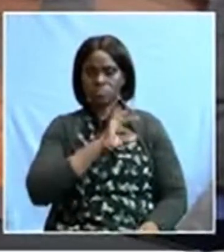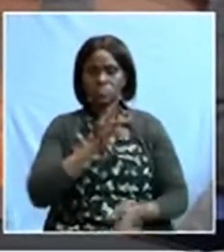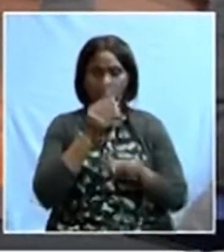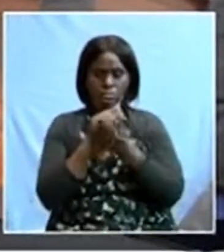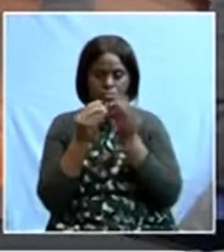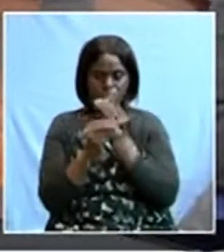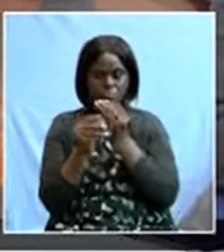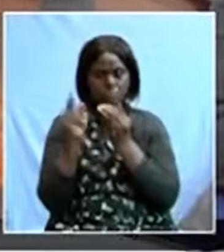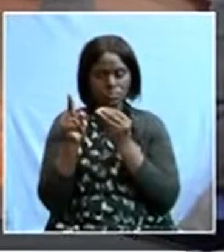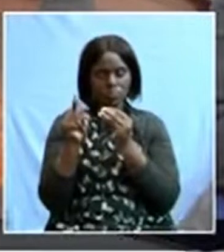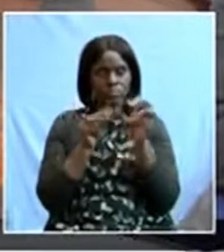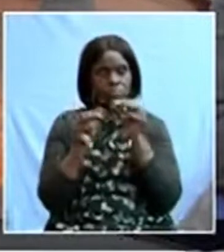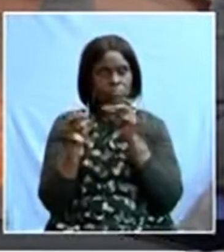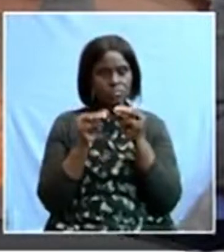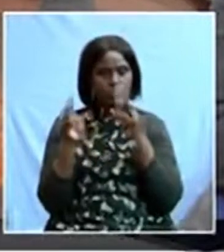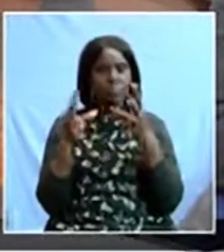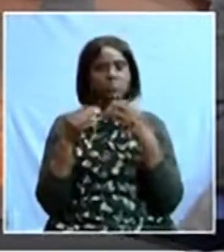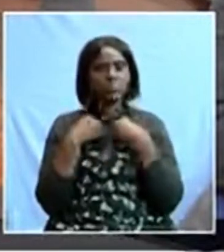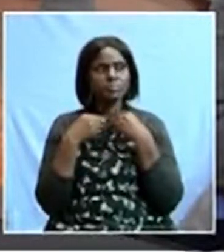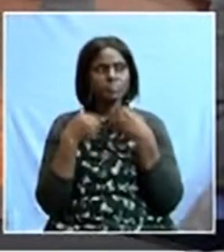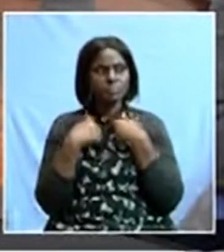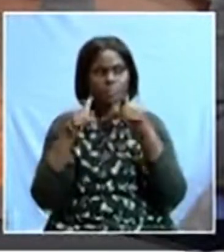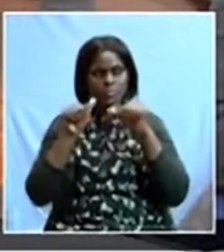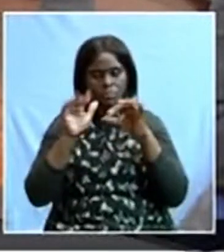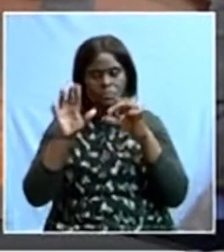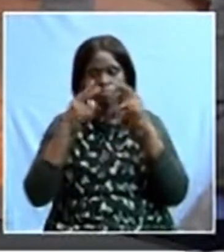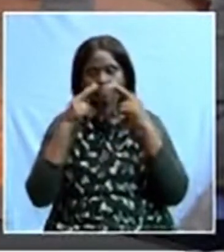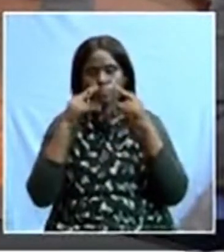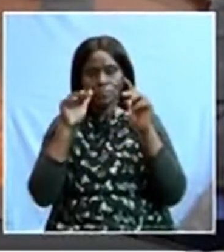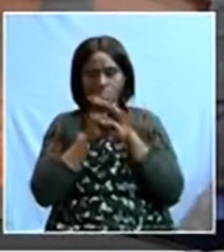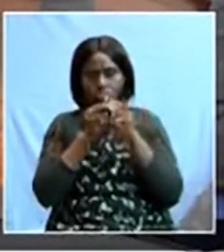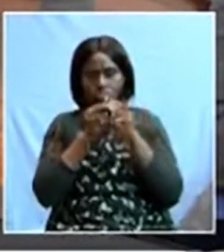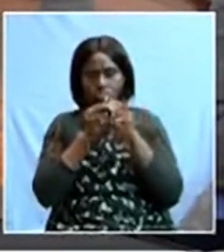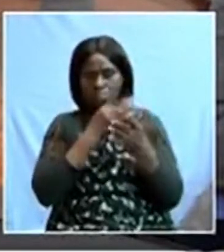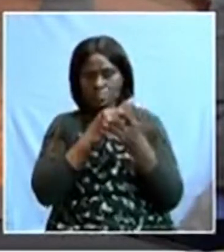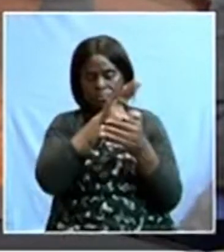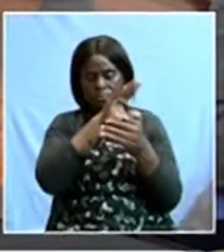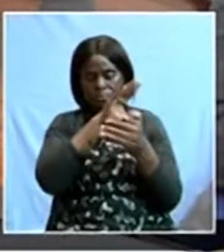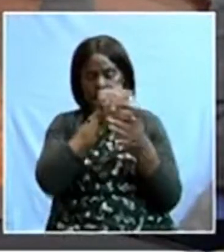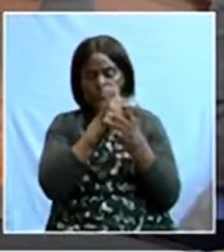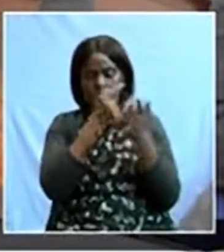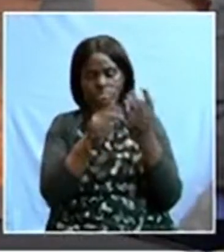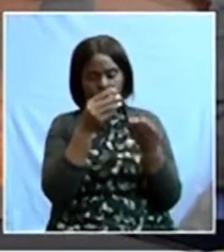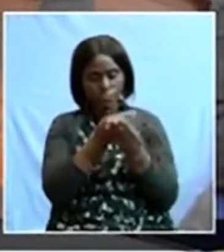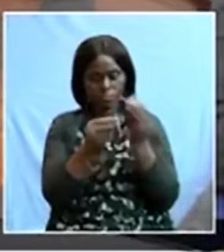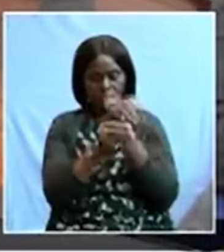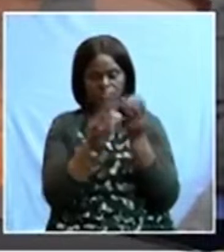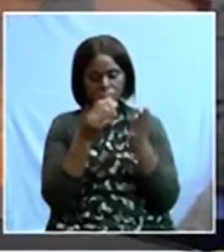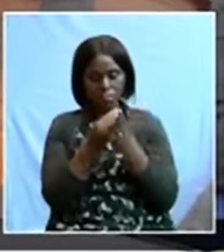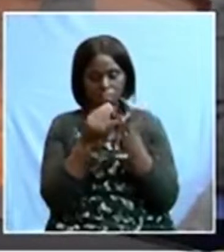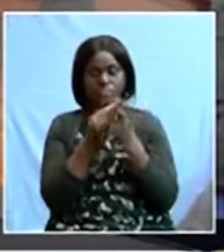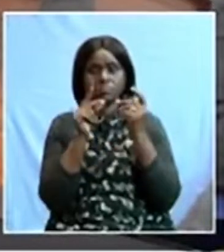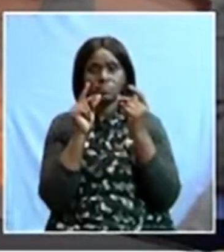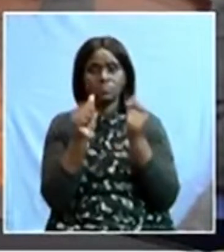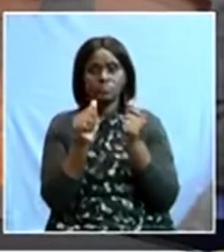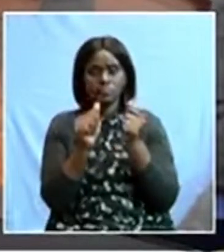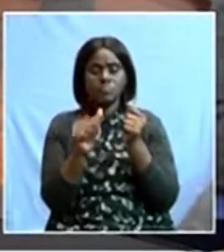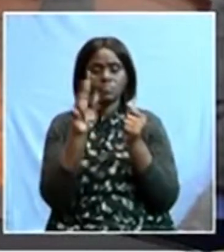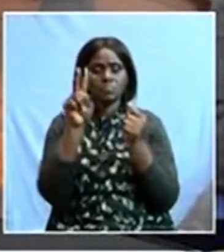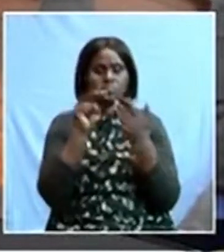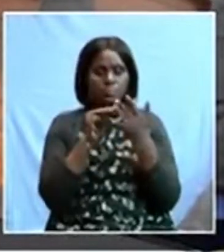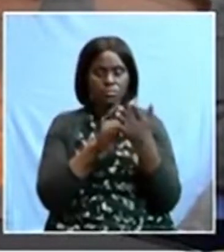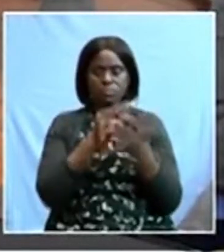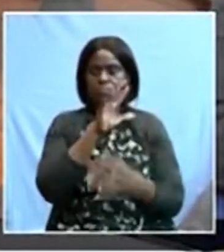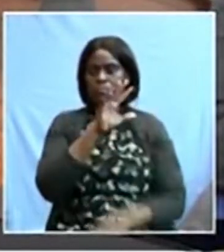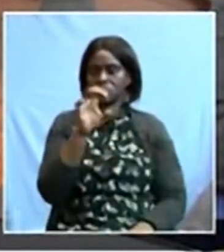query. Management acknowledges the auditor's findings on failure to pay off obligations amounting to